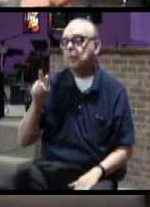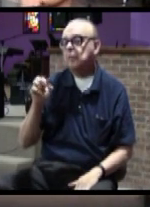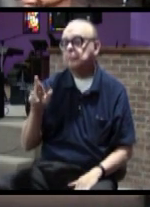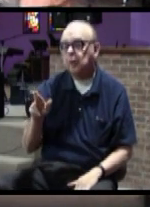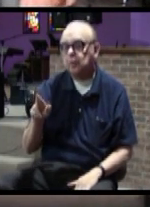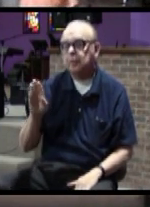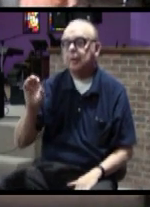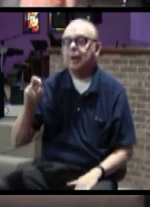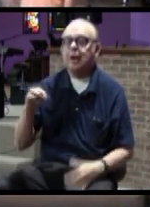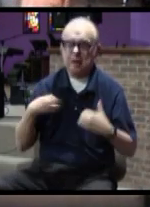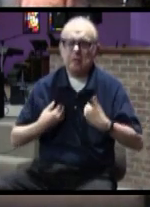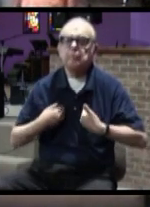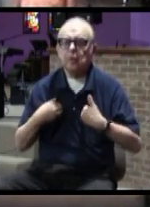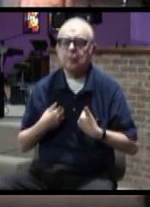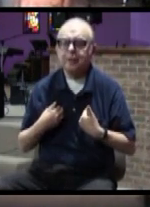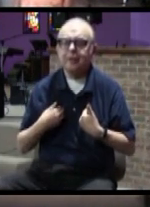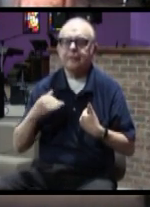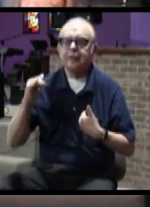iceberg.